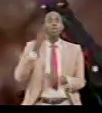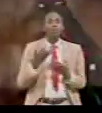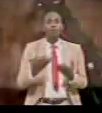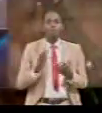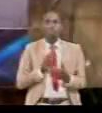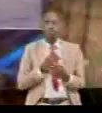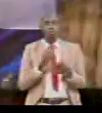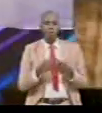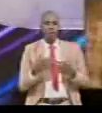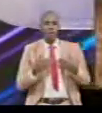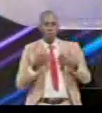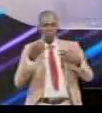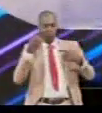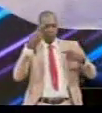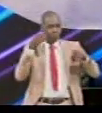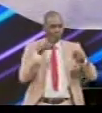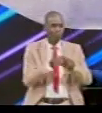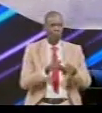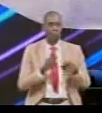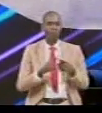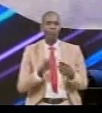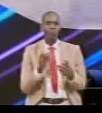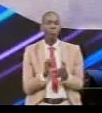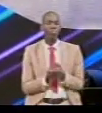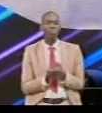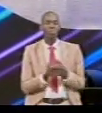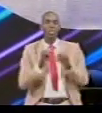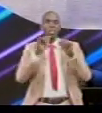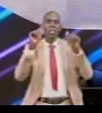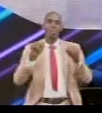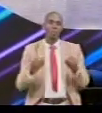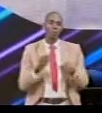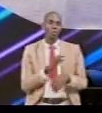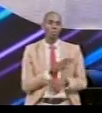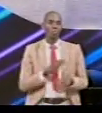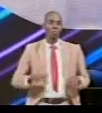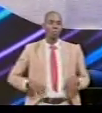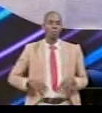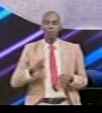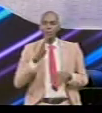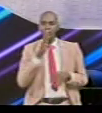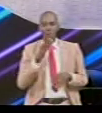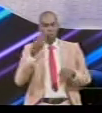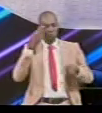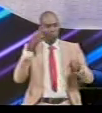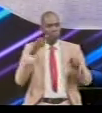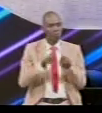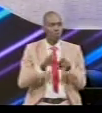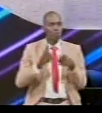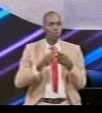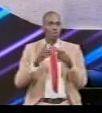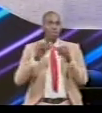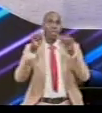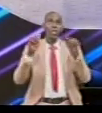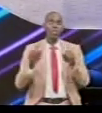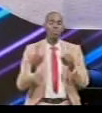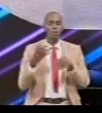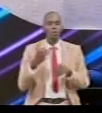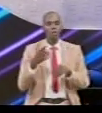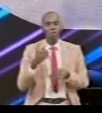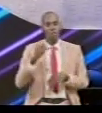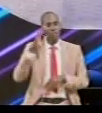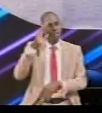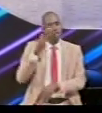that same image of Christ, conformed to the image of his Son, that he